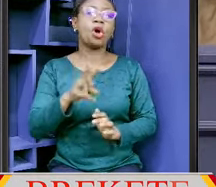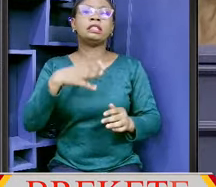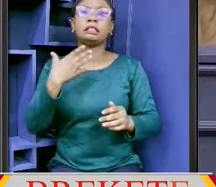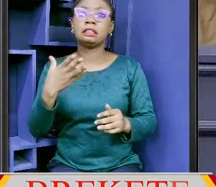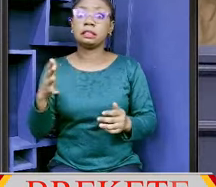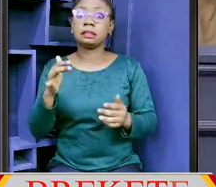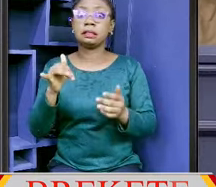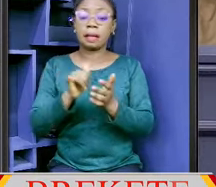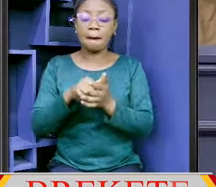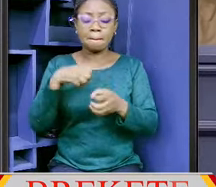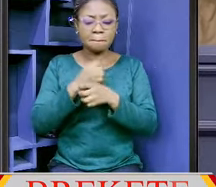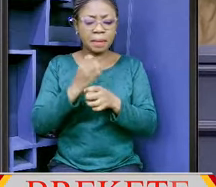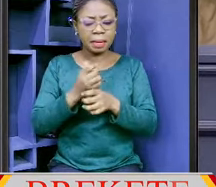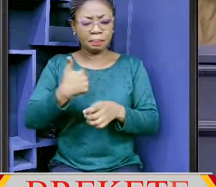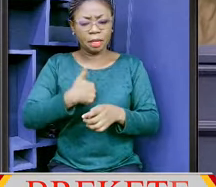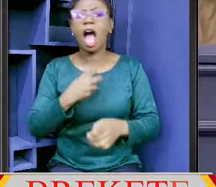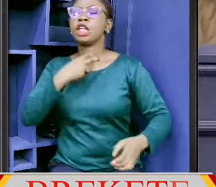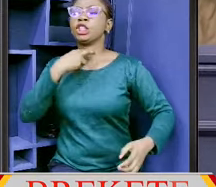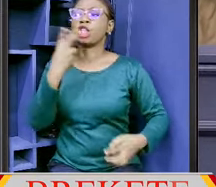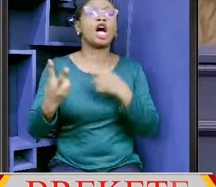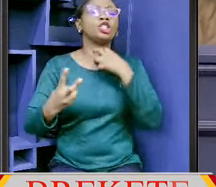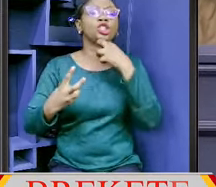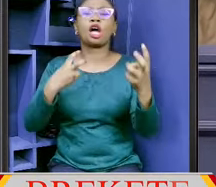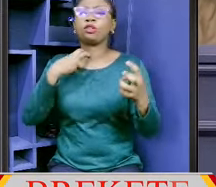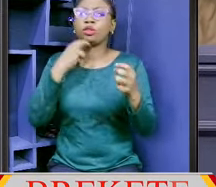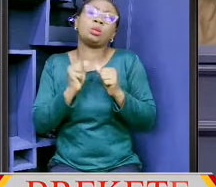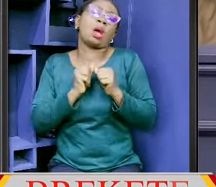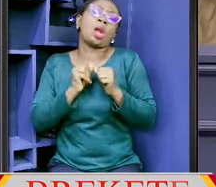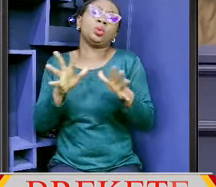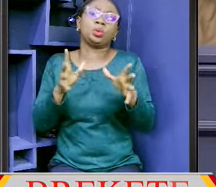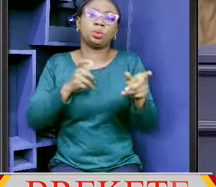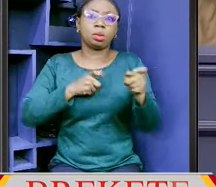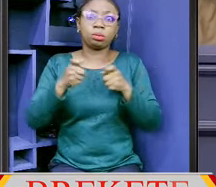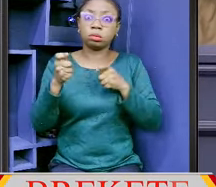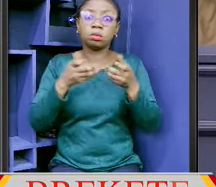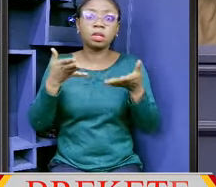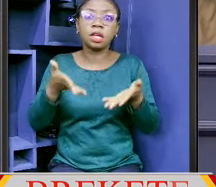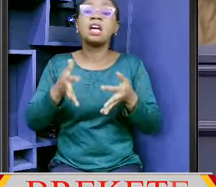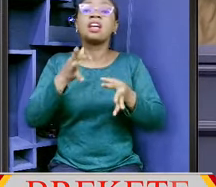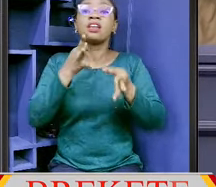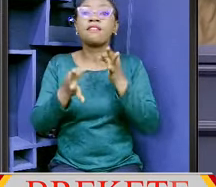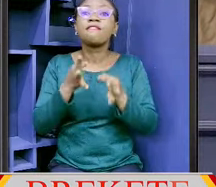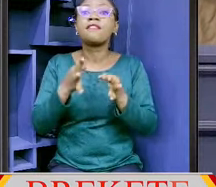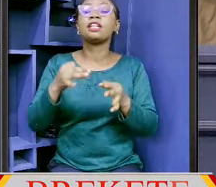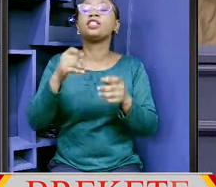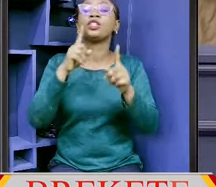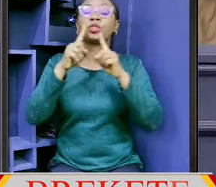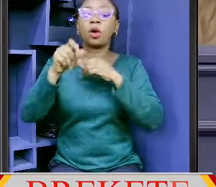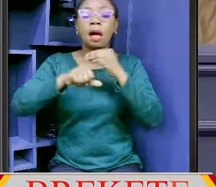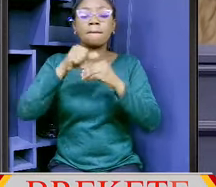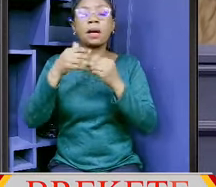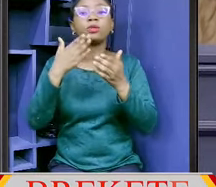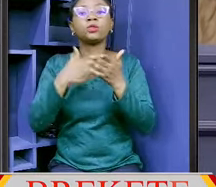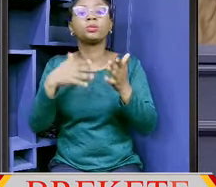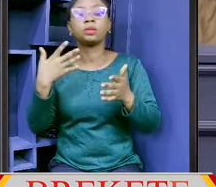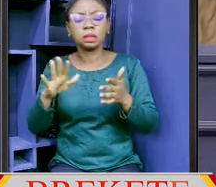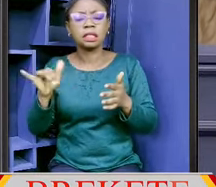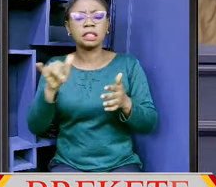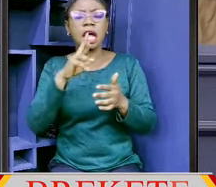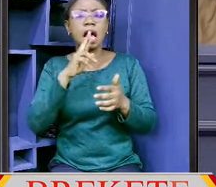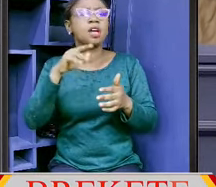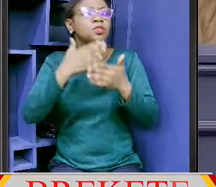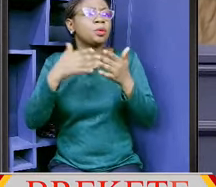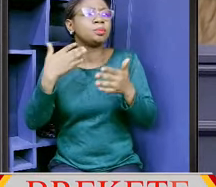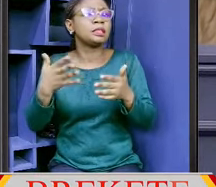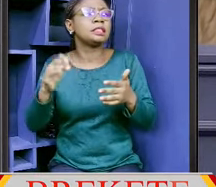Things will make I shout sometimes, I lose control here. If I talk about some things, it get things where I know, I know if you